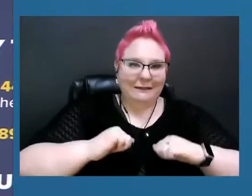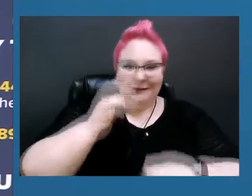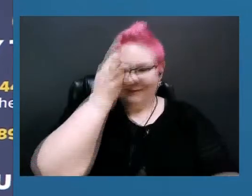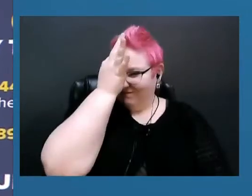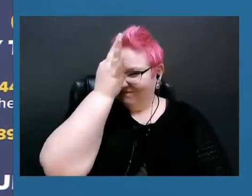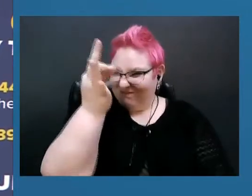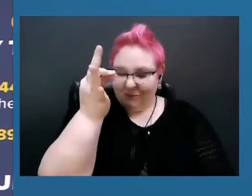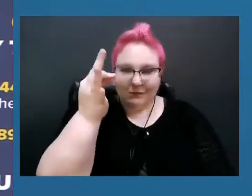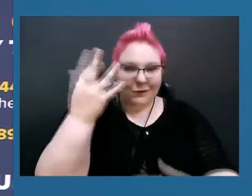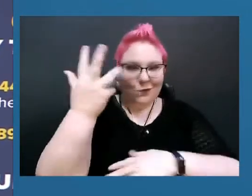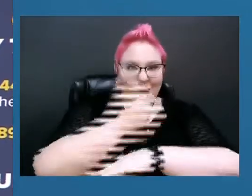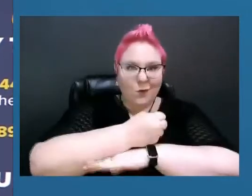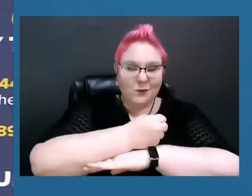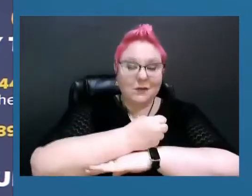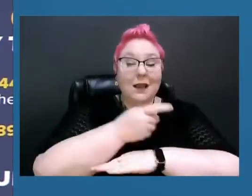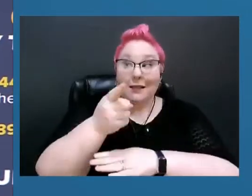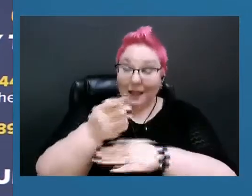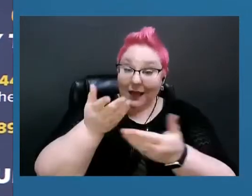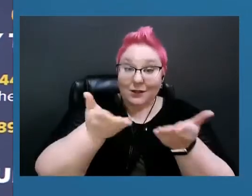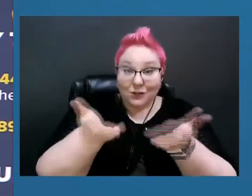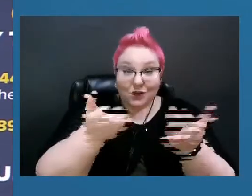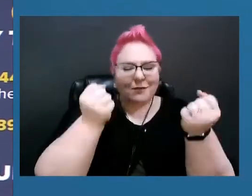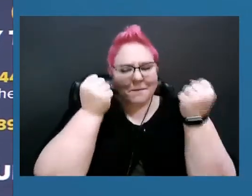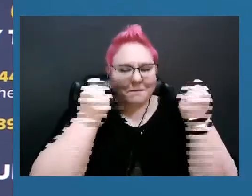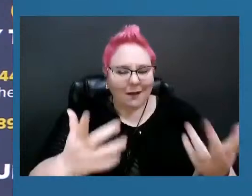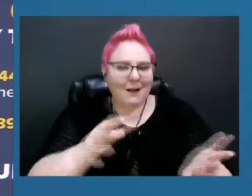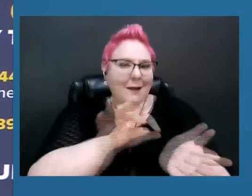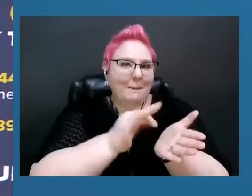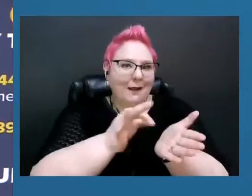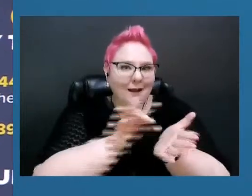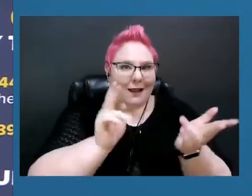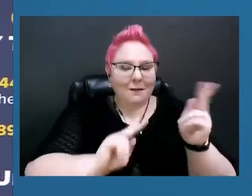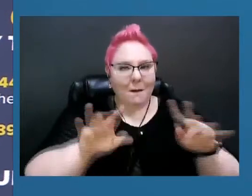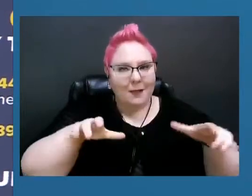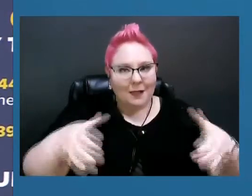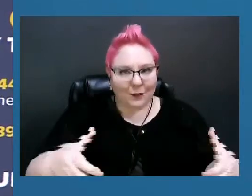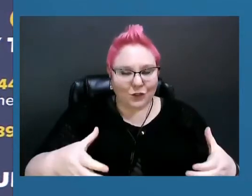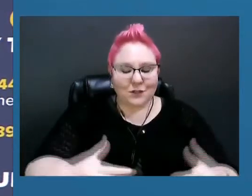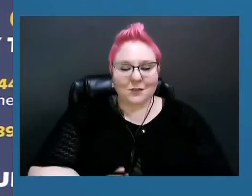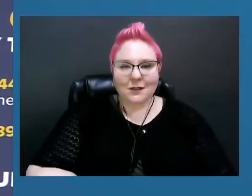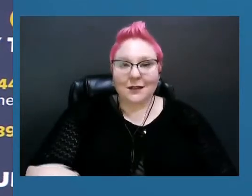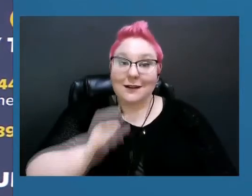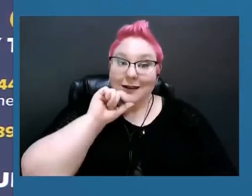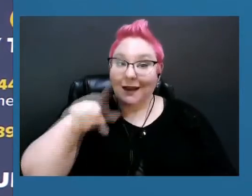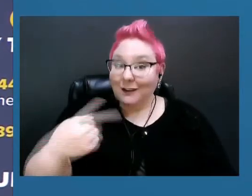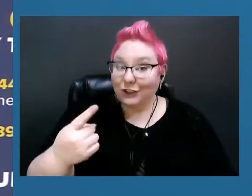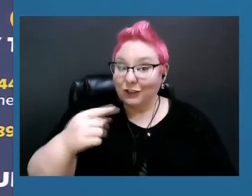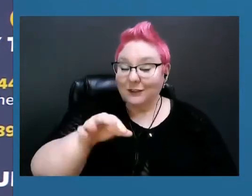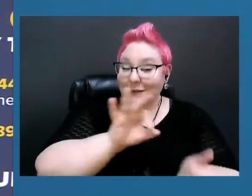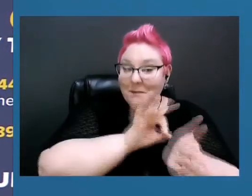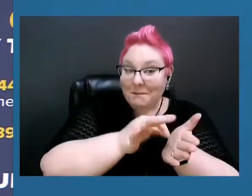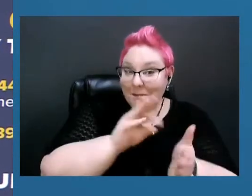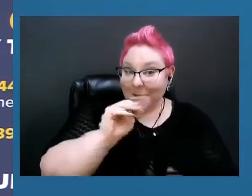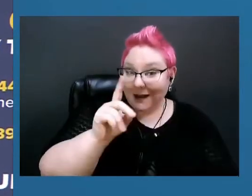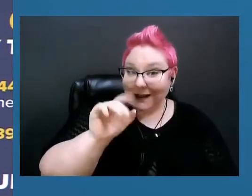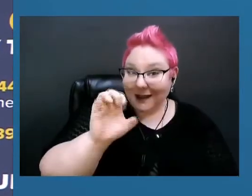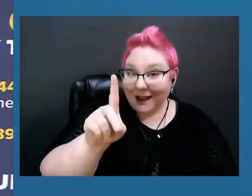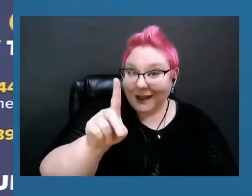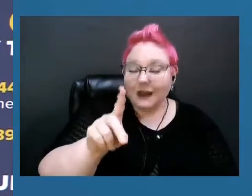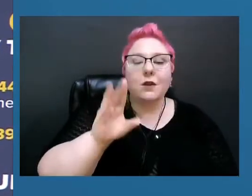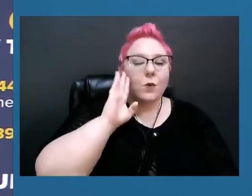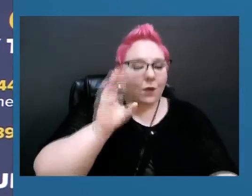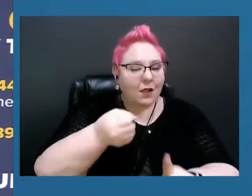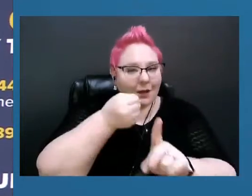they serve large Medicaid populations. So not just for Medicaid patients, remember this, it'll affect